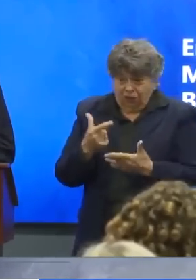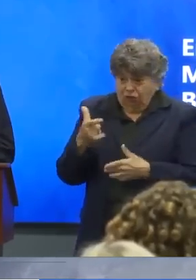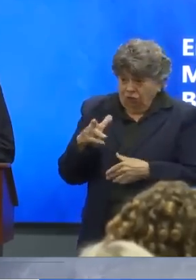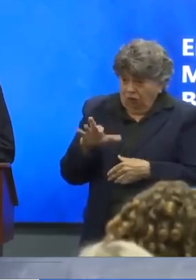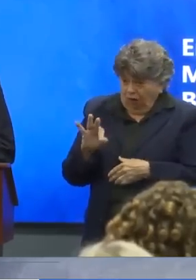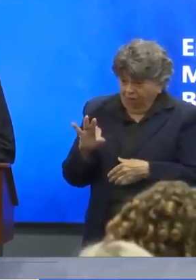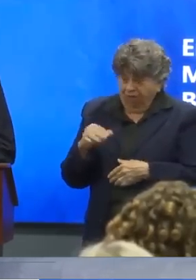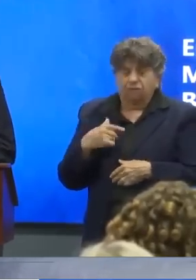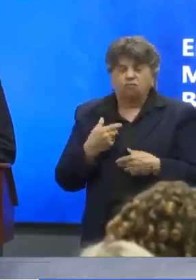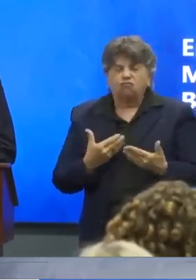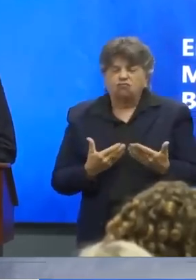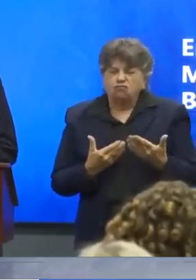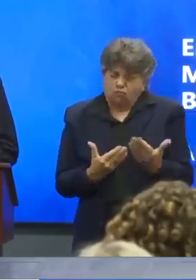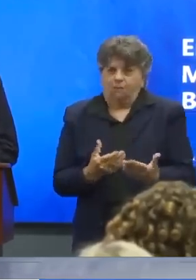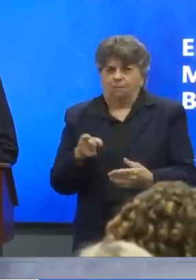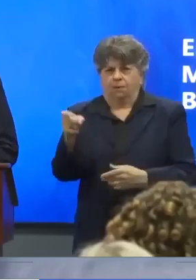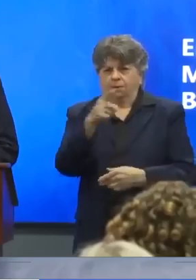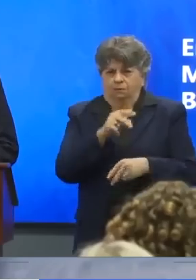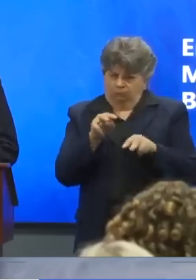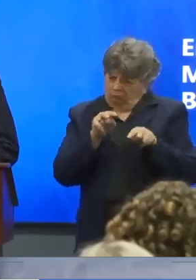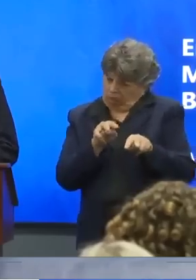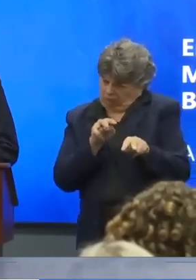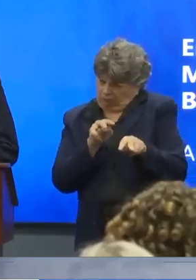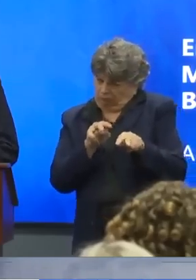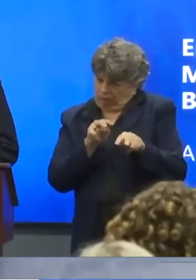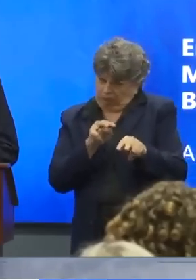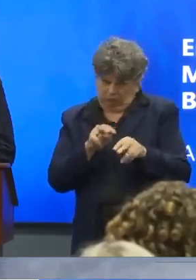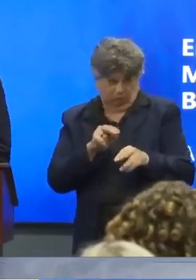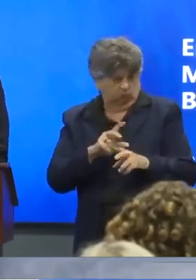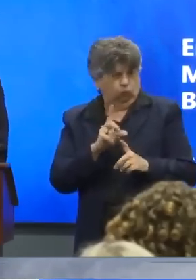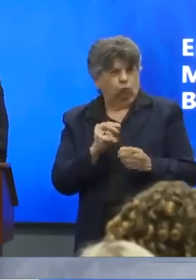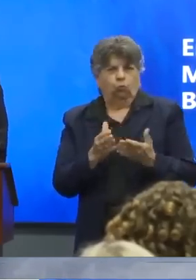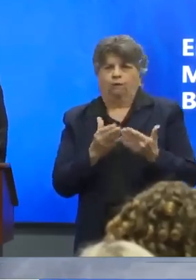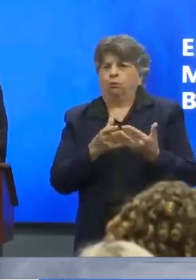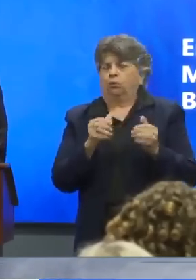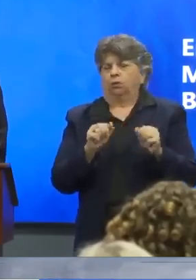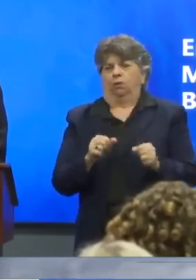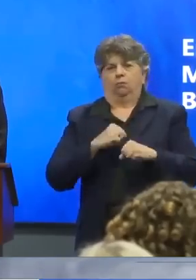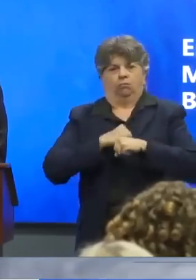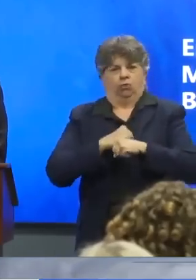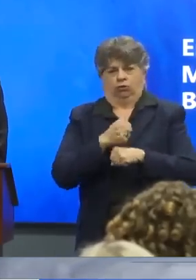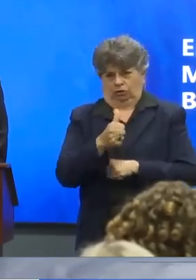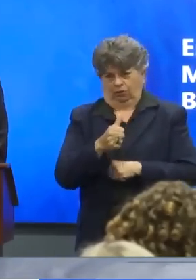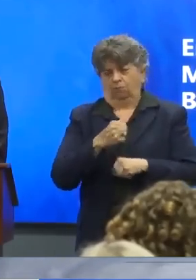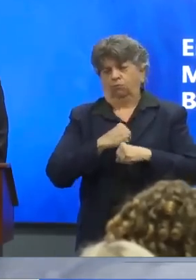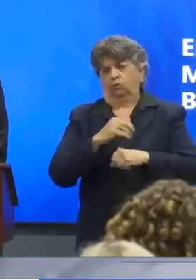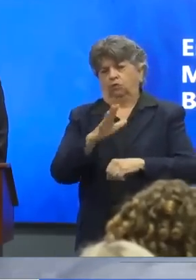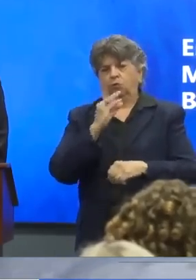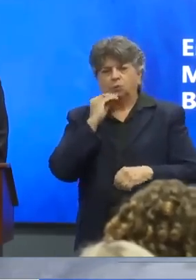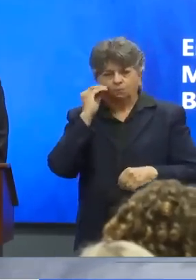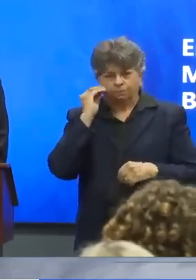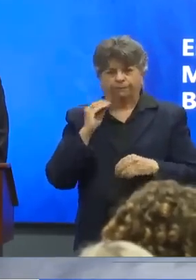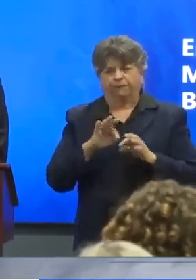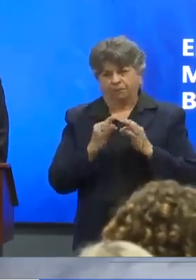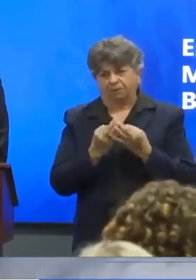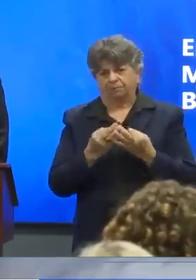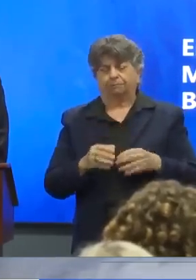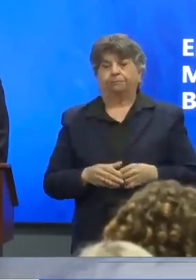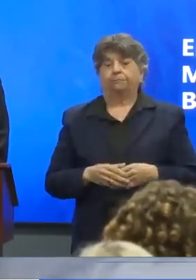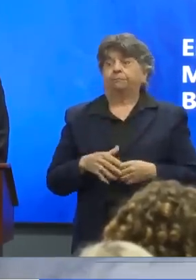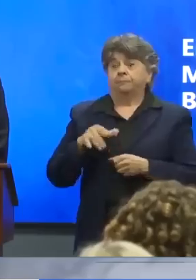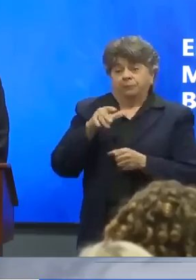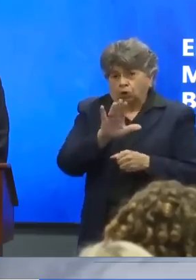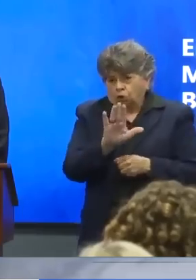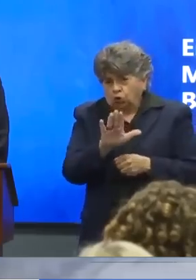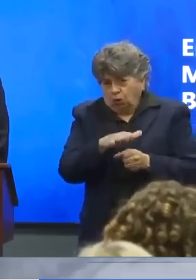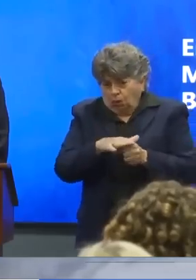to protect you and your family, particularly as you get directives coming down from your local emergency managers. There